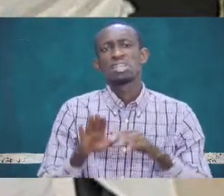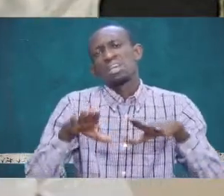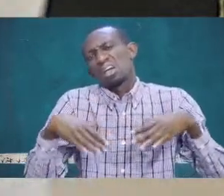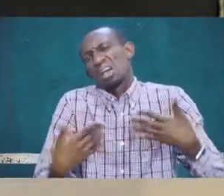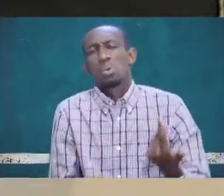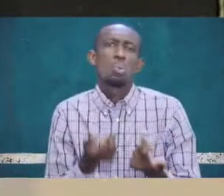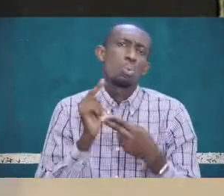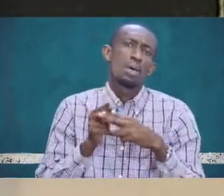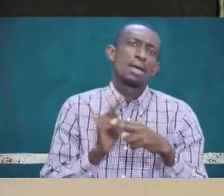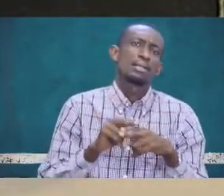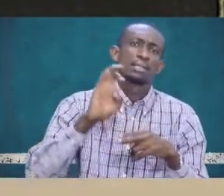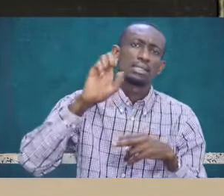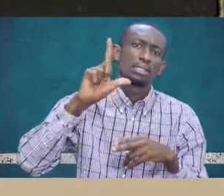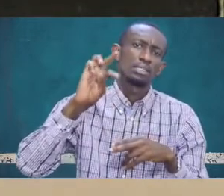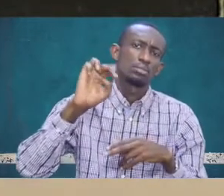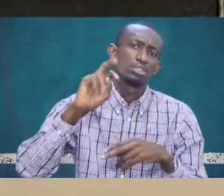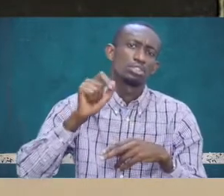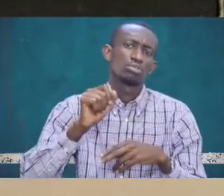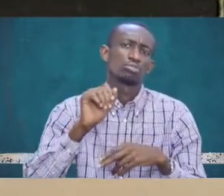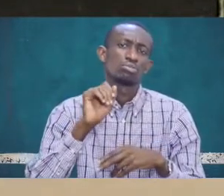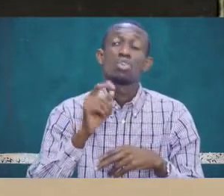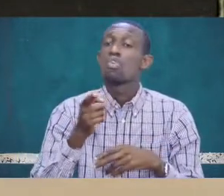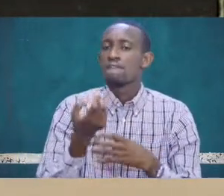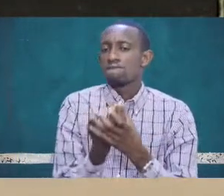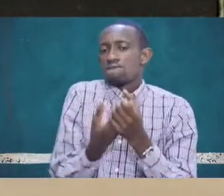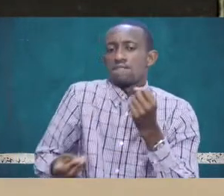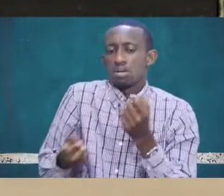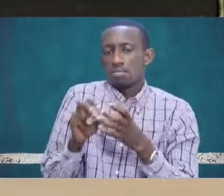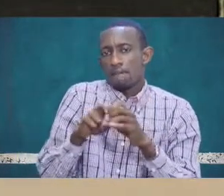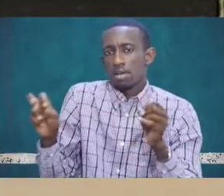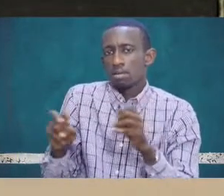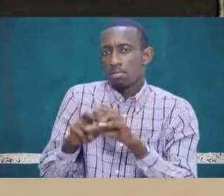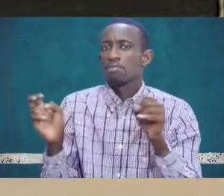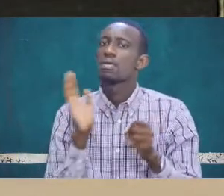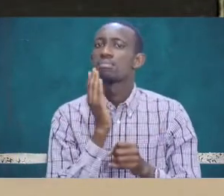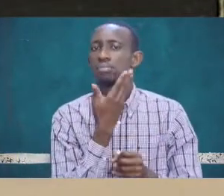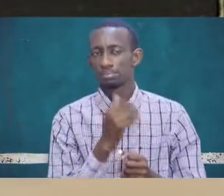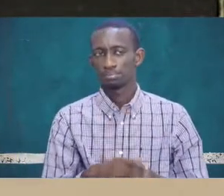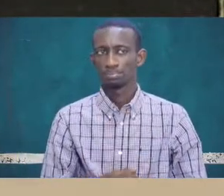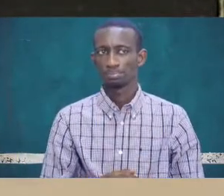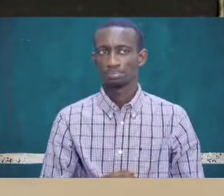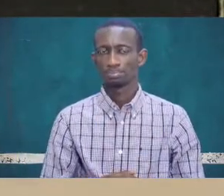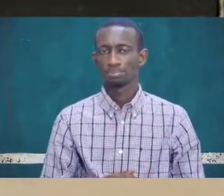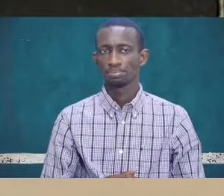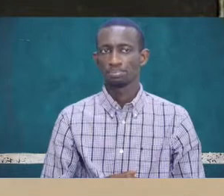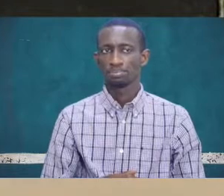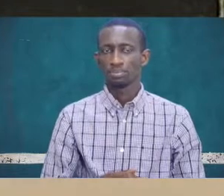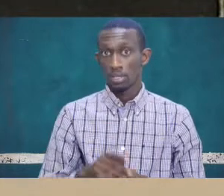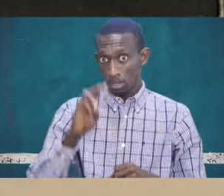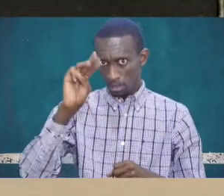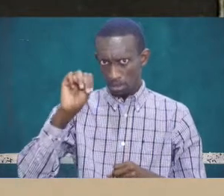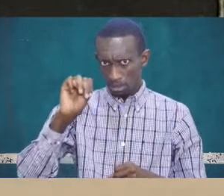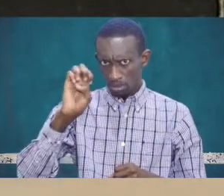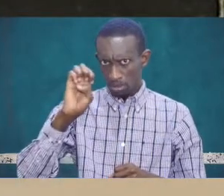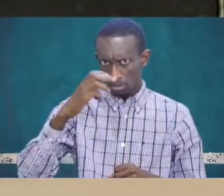reaction. How does it take place? Let's look at the mechanism for this. So you